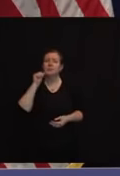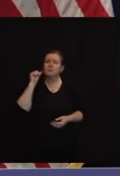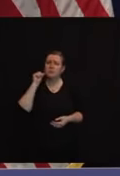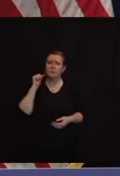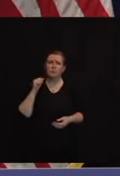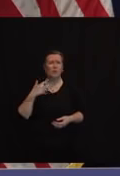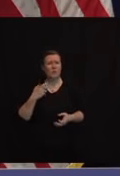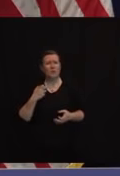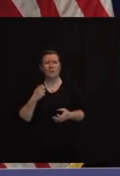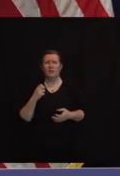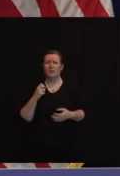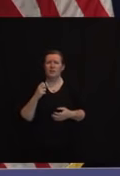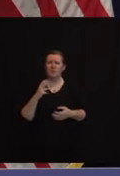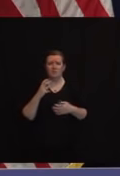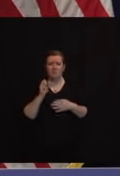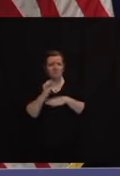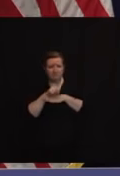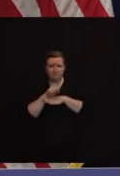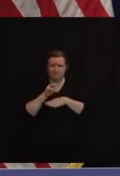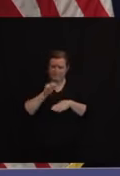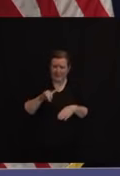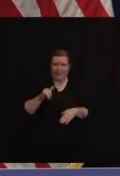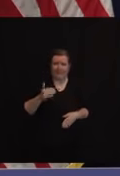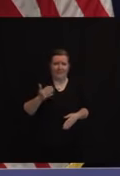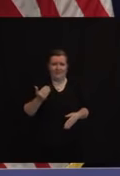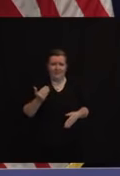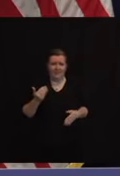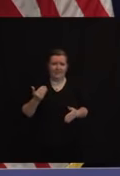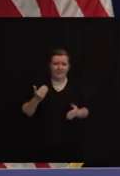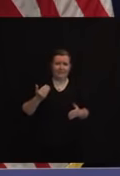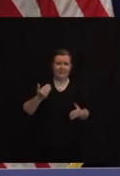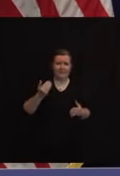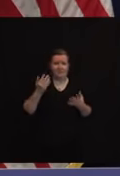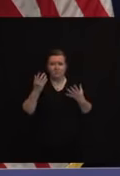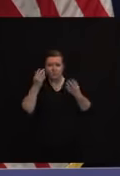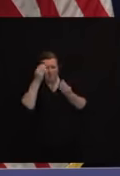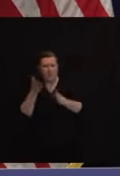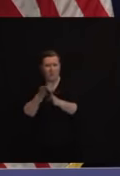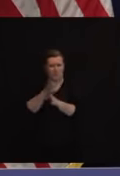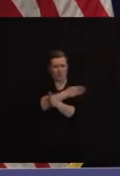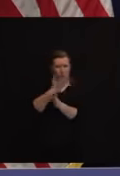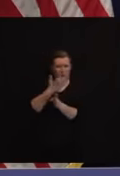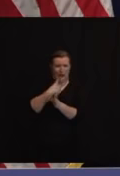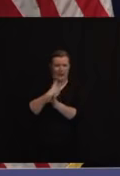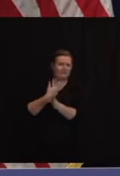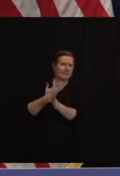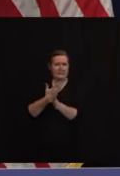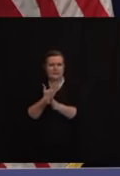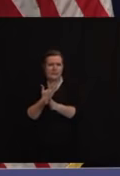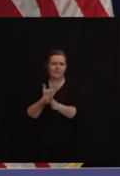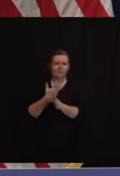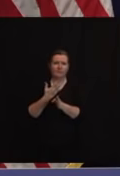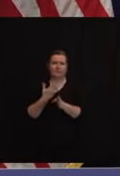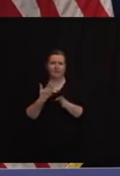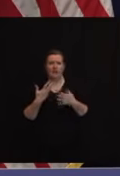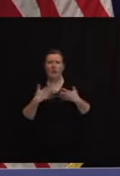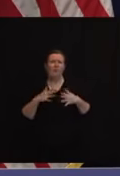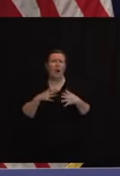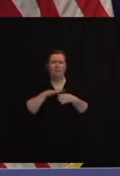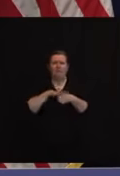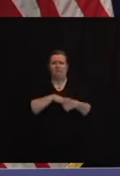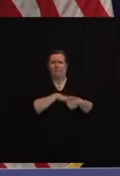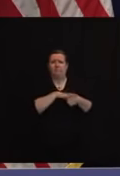in terms of an indication of where we're headed meaningfully. So I don't want to put too much pressure on Dr. Repillette and